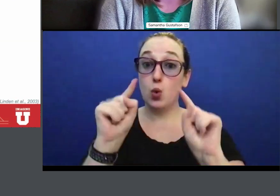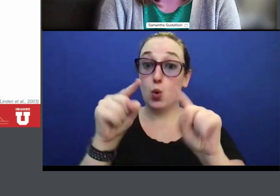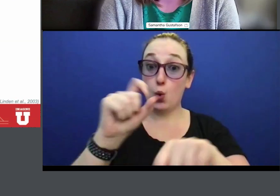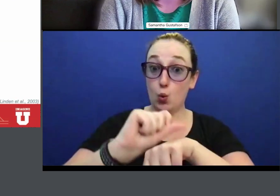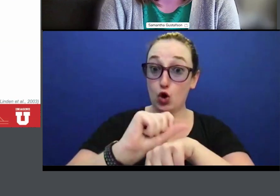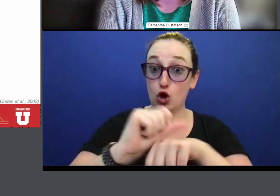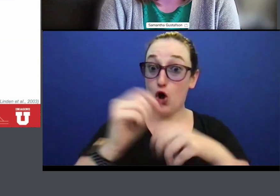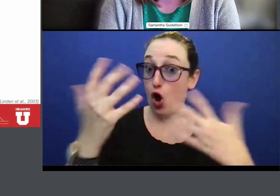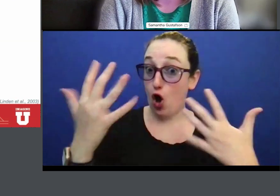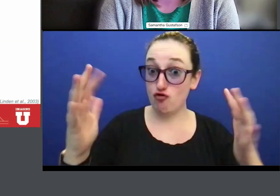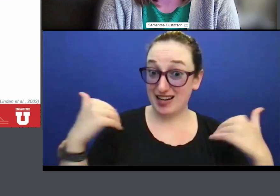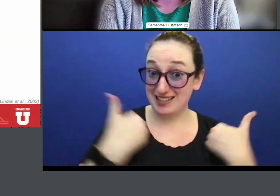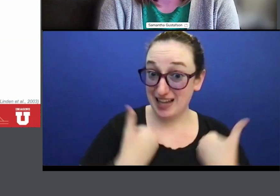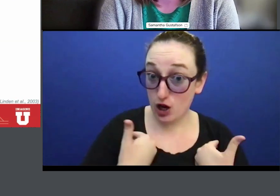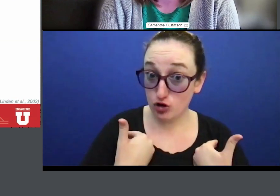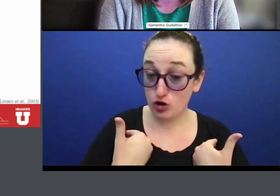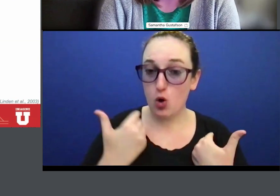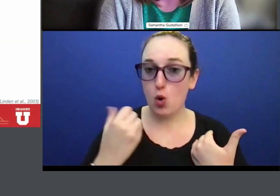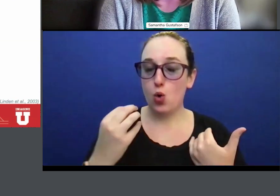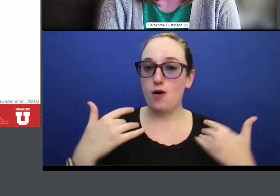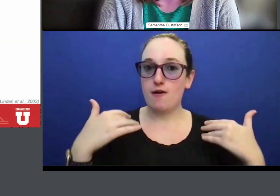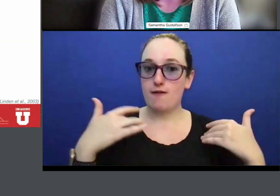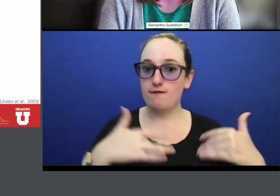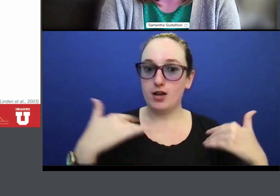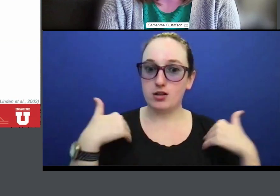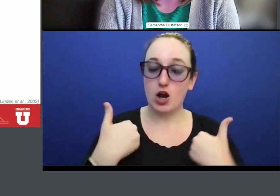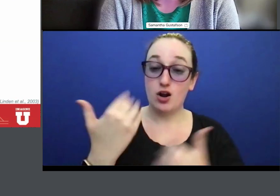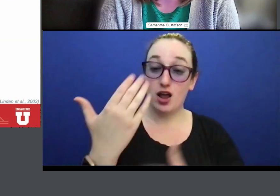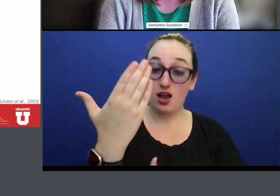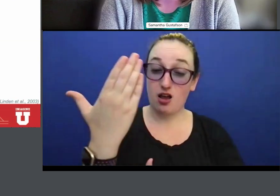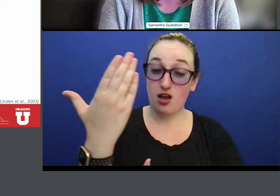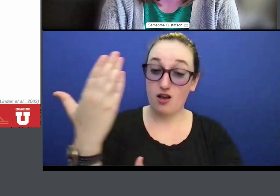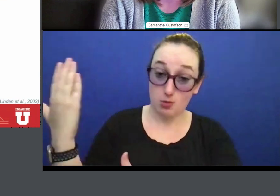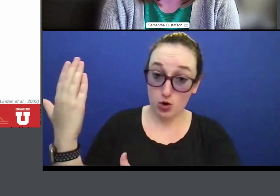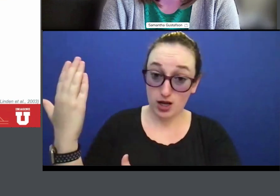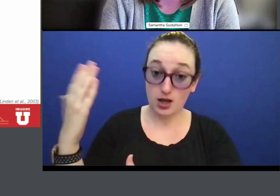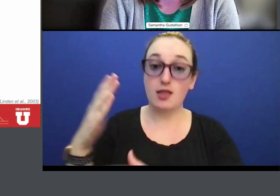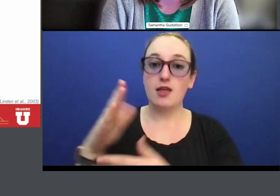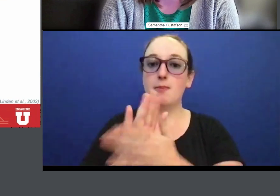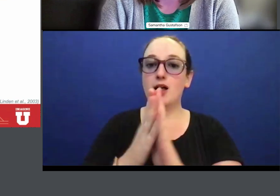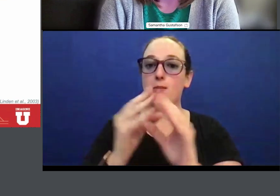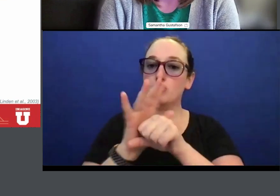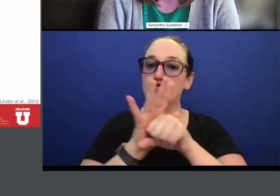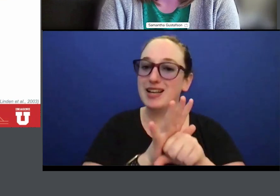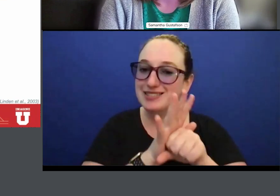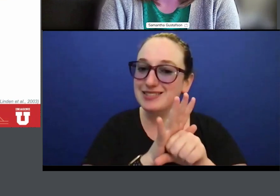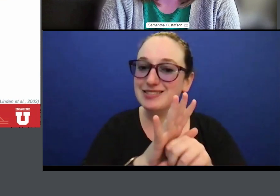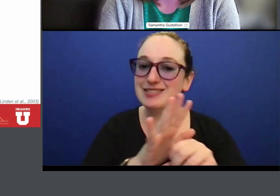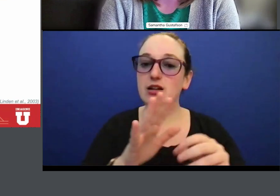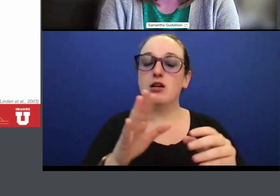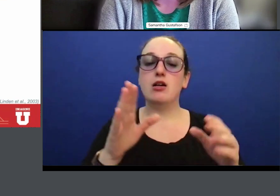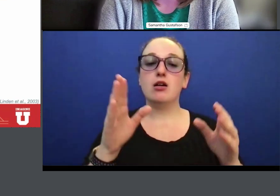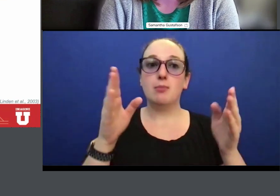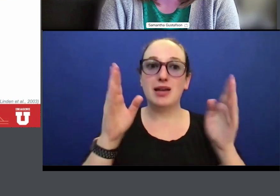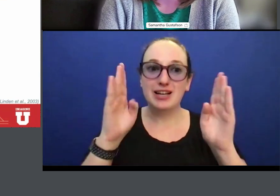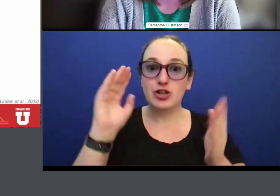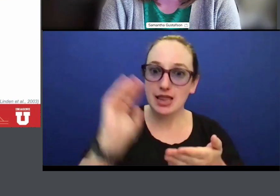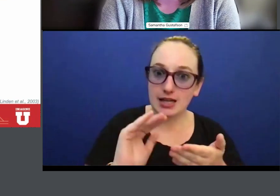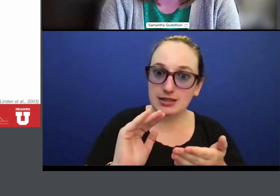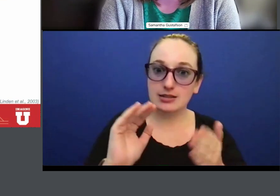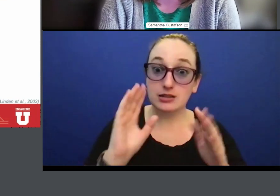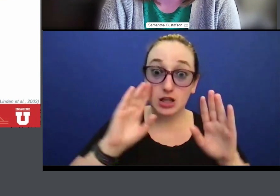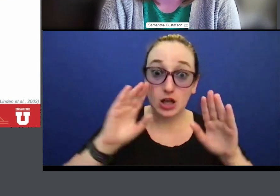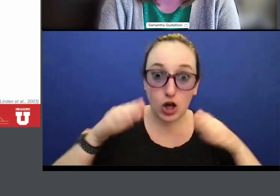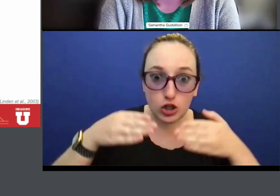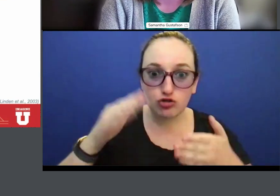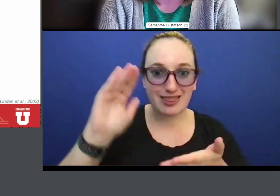really fatigued, like that chronic fatigue, there's an association with higher stress levels, greater inattention, reduced